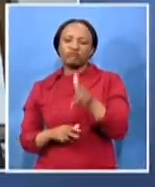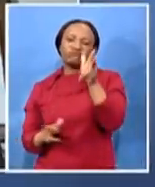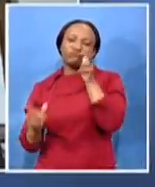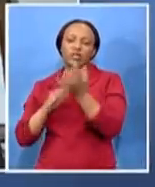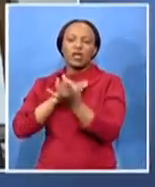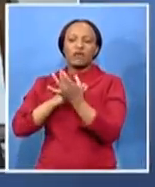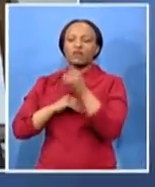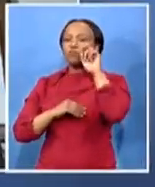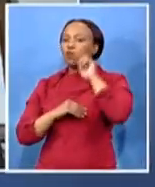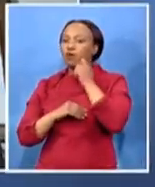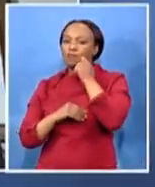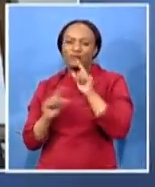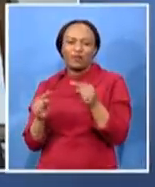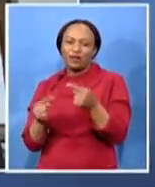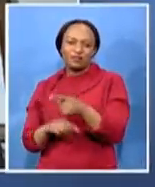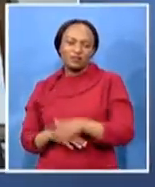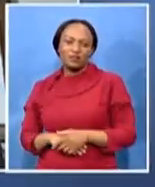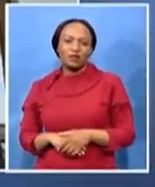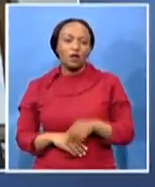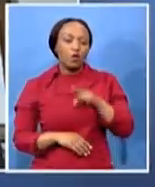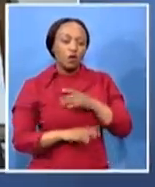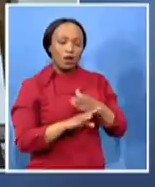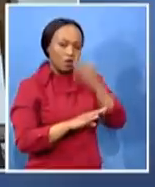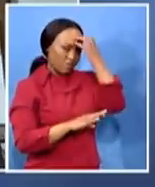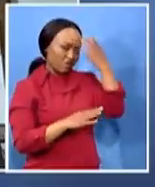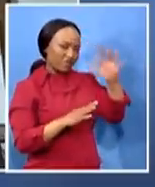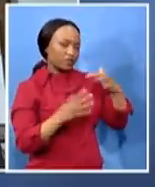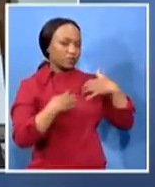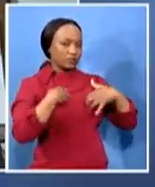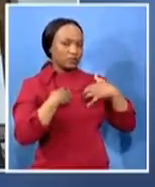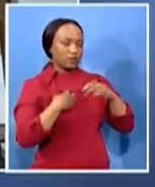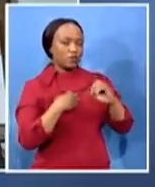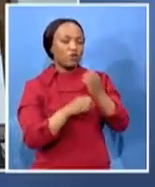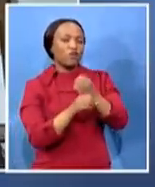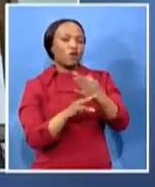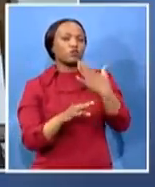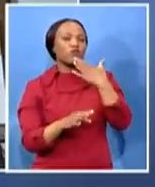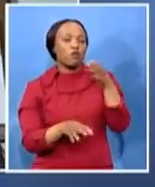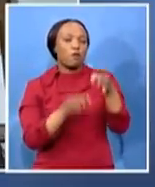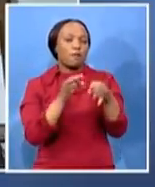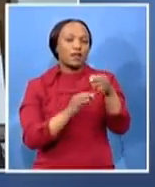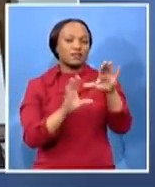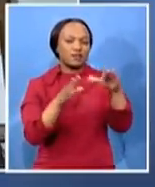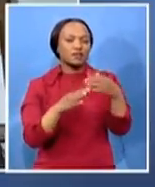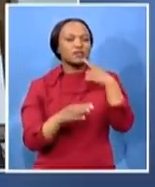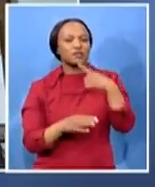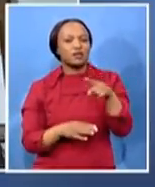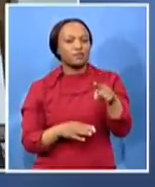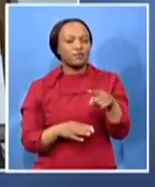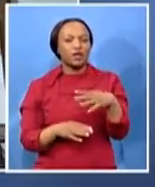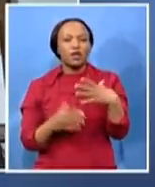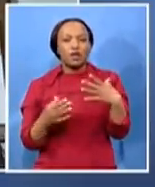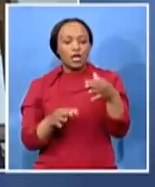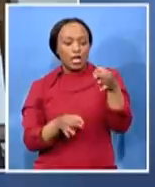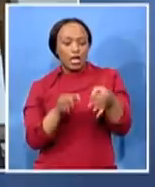you have stated, about the launch of this party that Herman Mashaba says is not an opposition party. It's bringing, as you